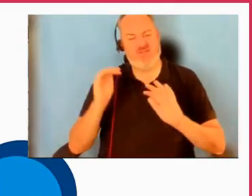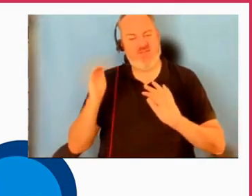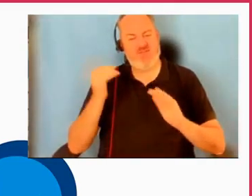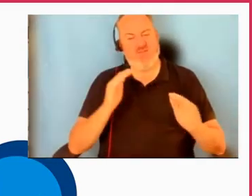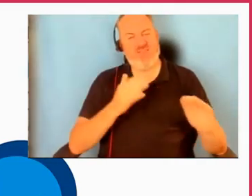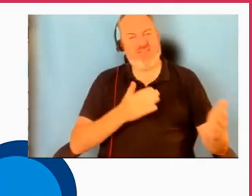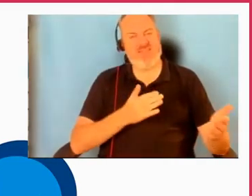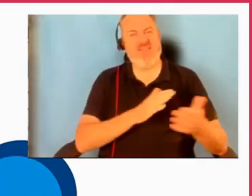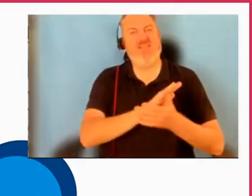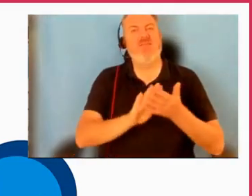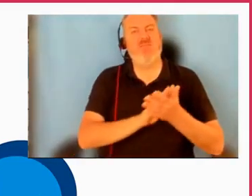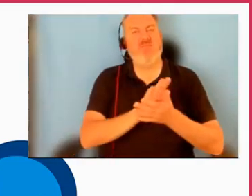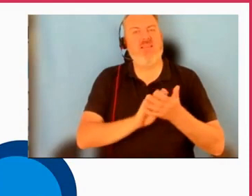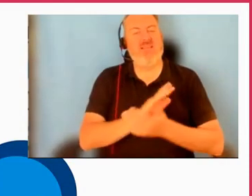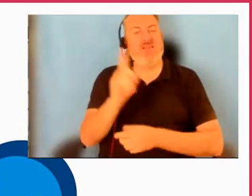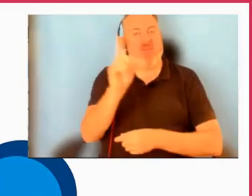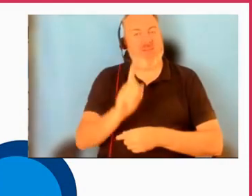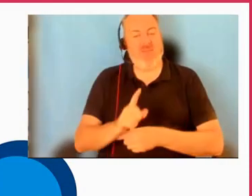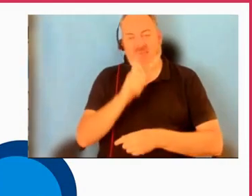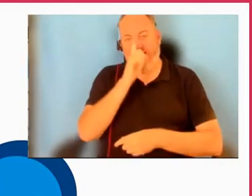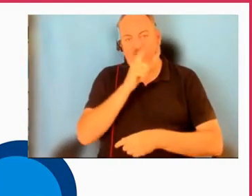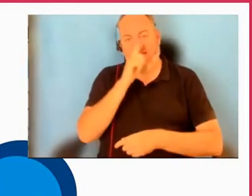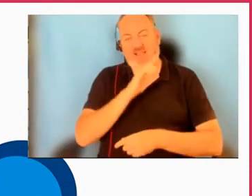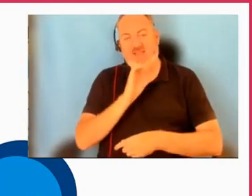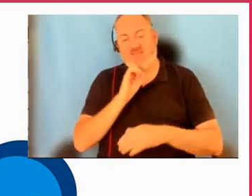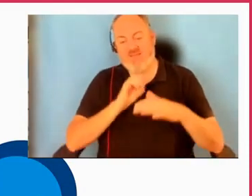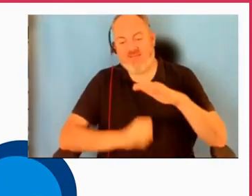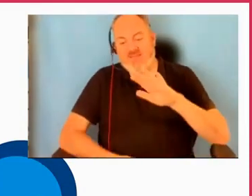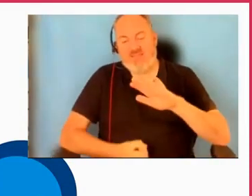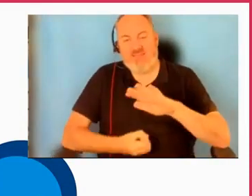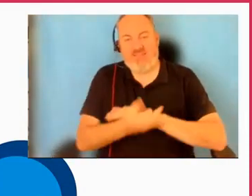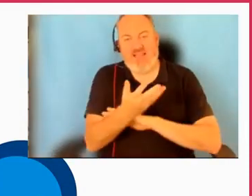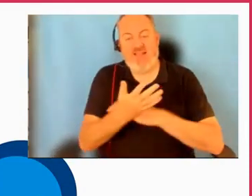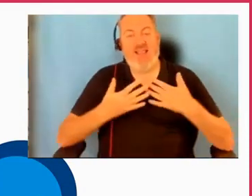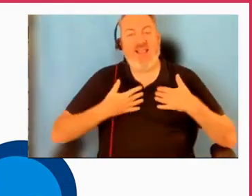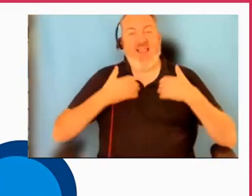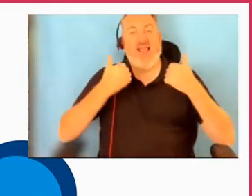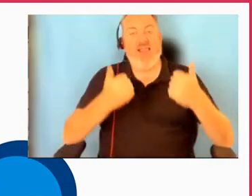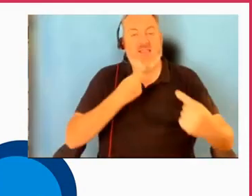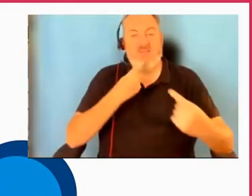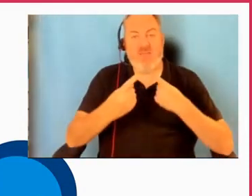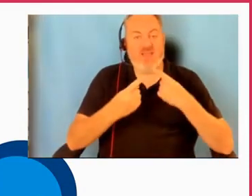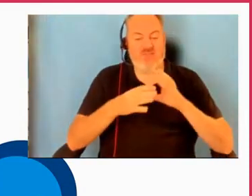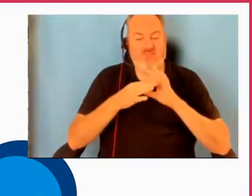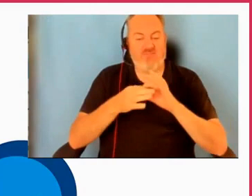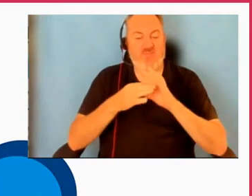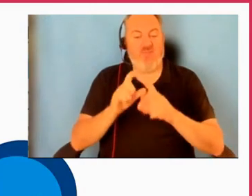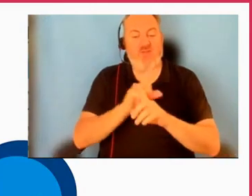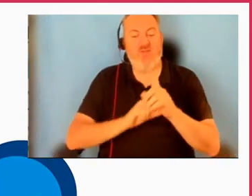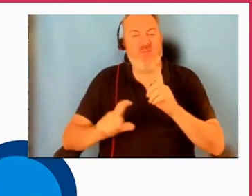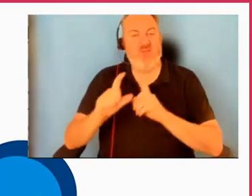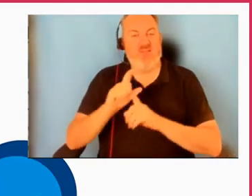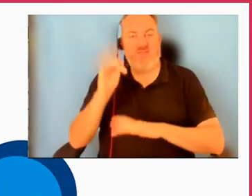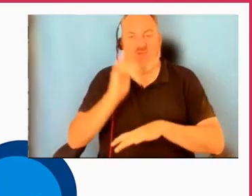allows an individual to send health information and communicate with their healthcare professional. And the